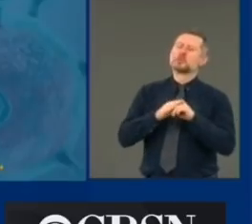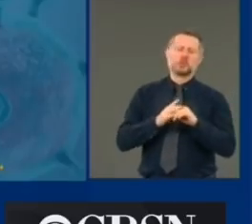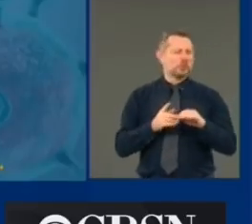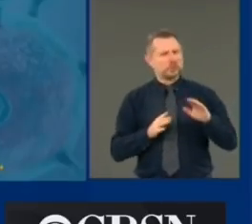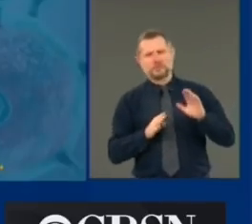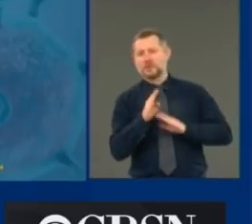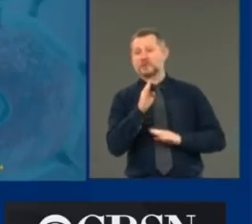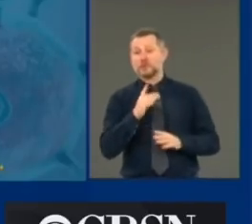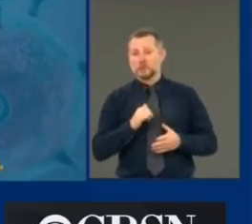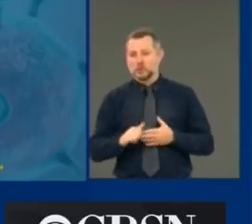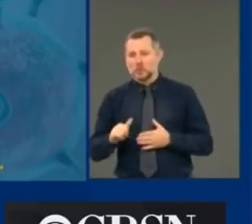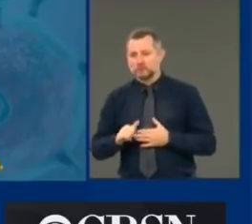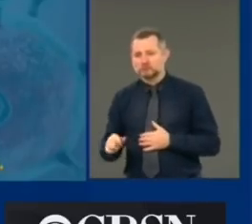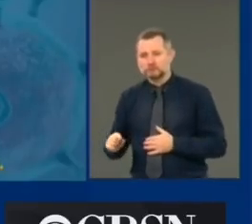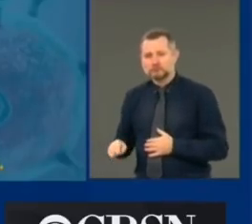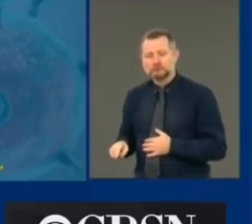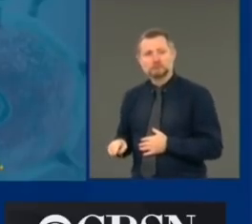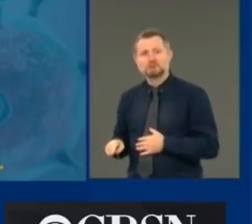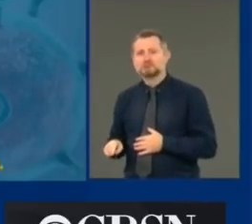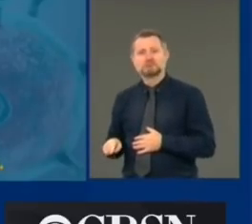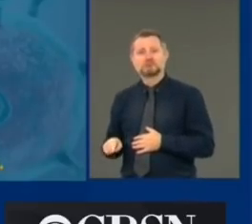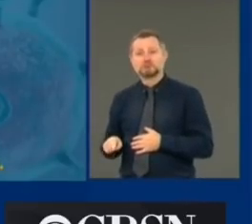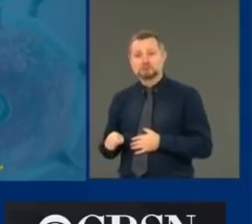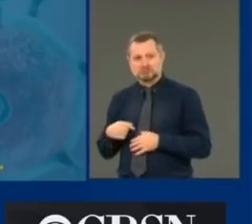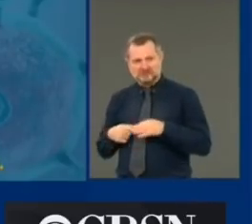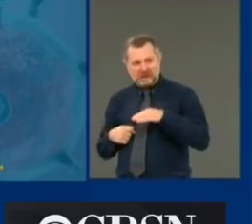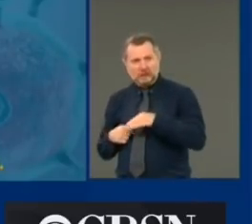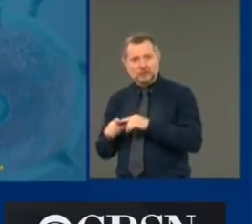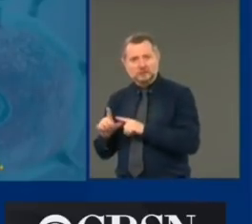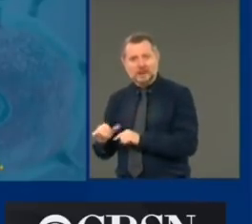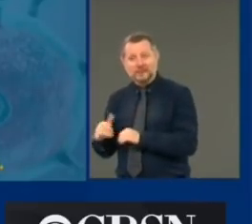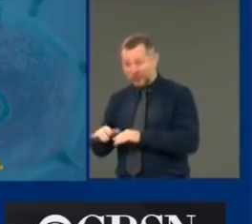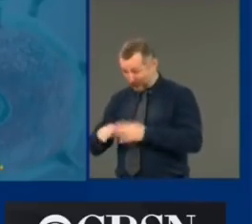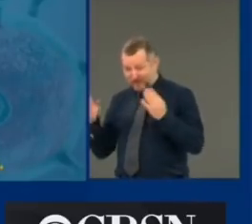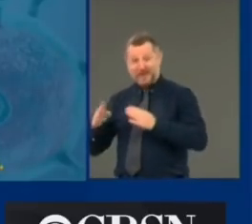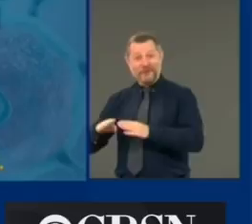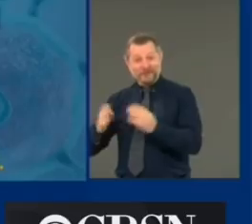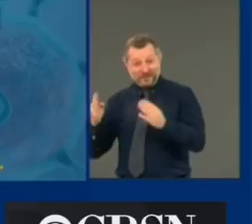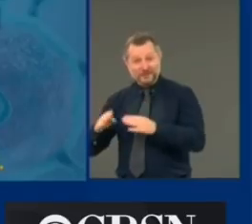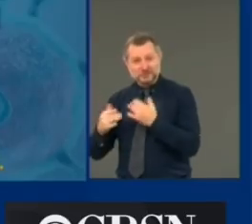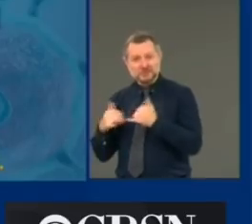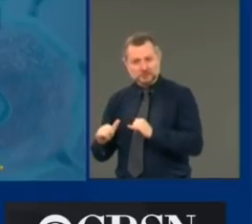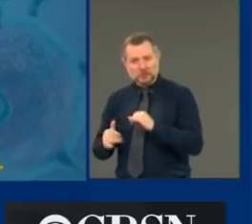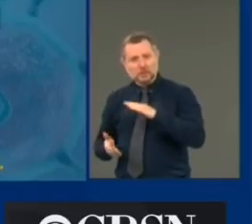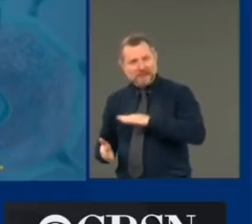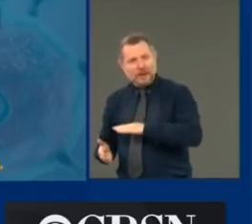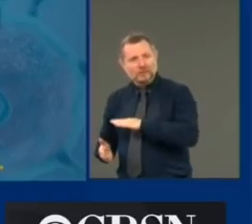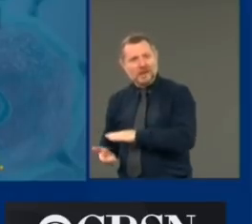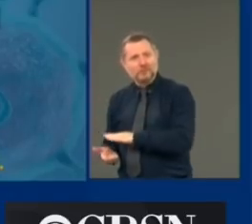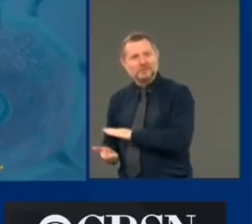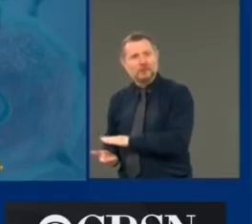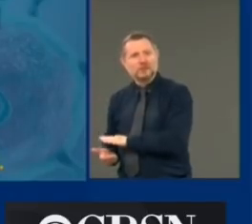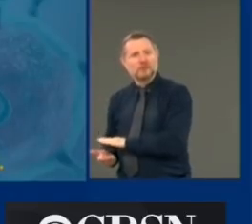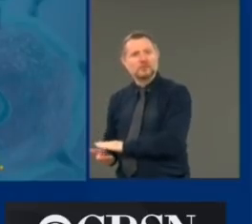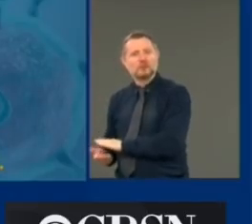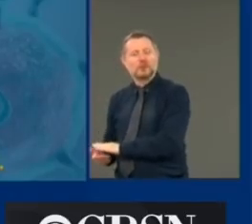York, we're coming down, we reopen, the number continues to drop.